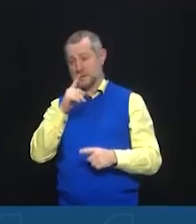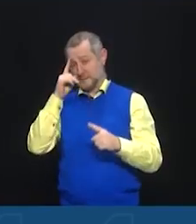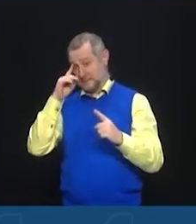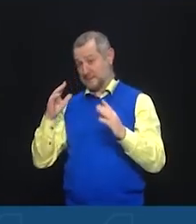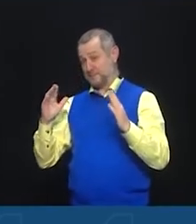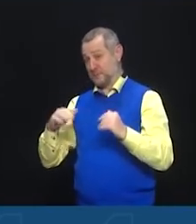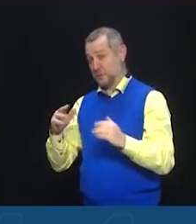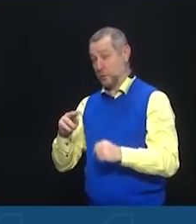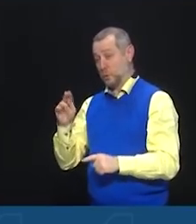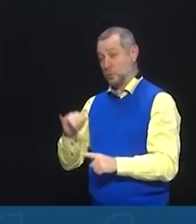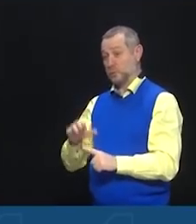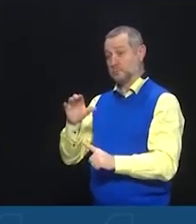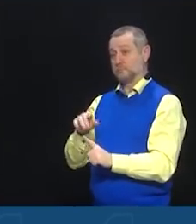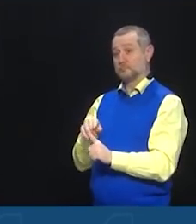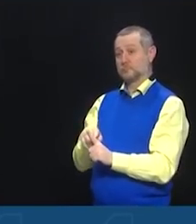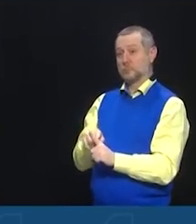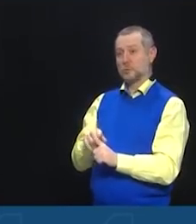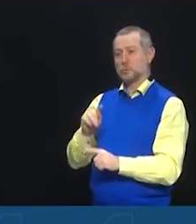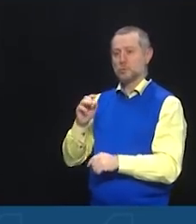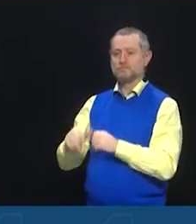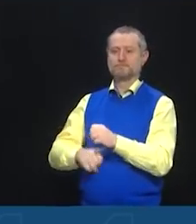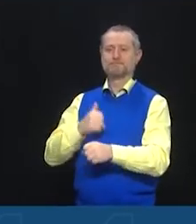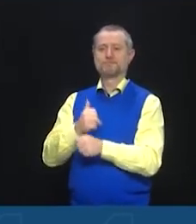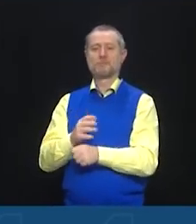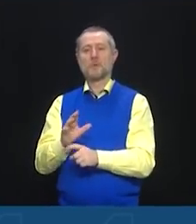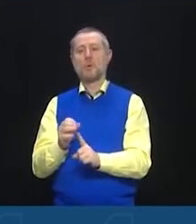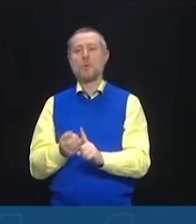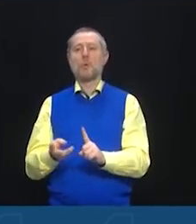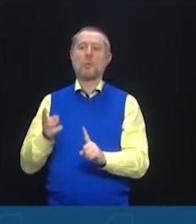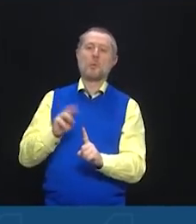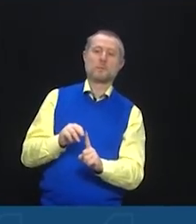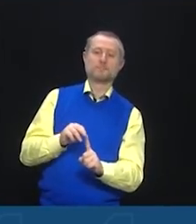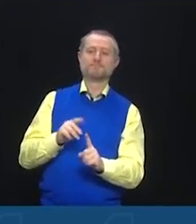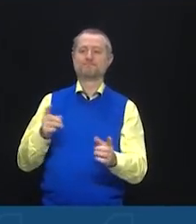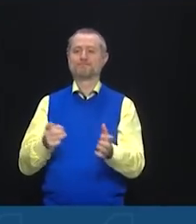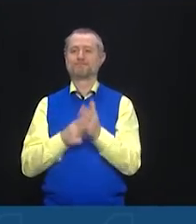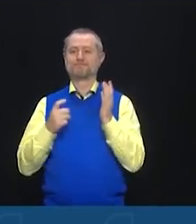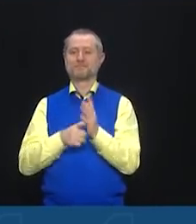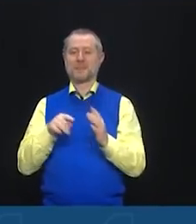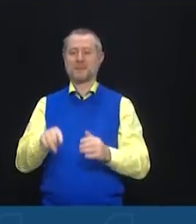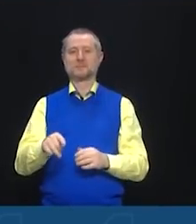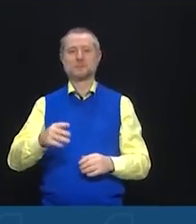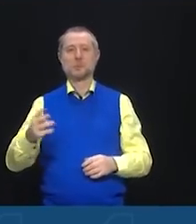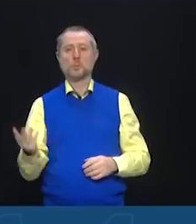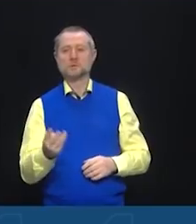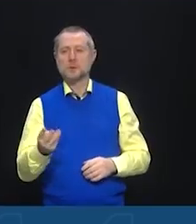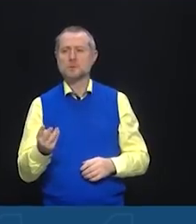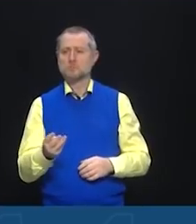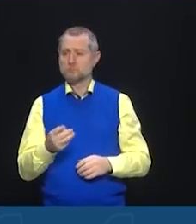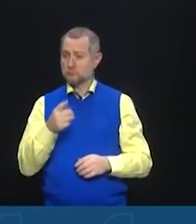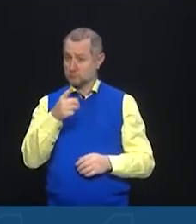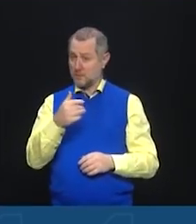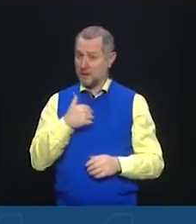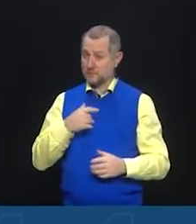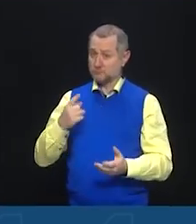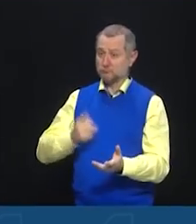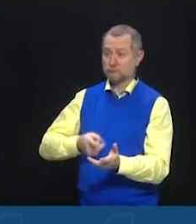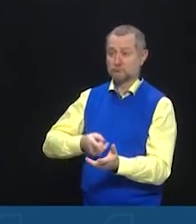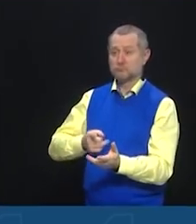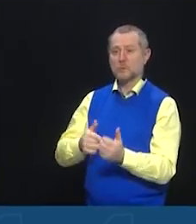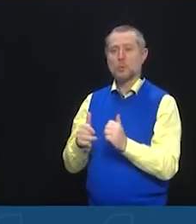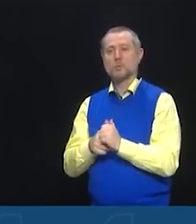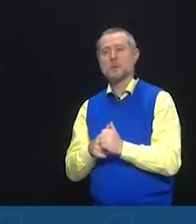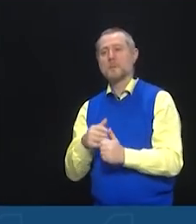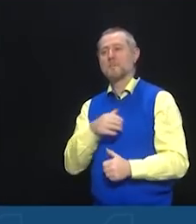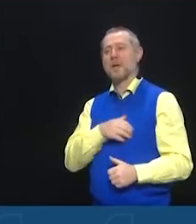to implement its own measures by Wednesday as well. What kind of conversation have you had with